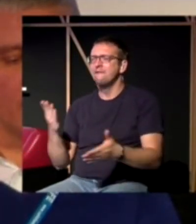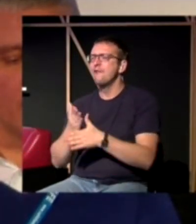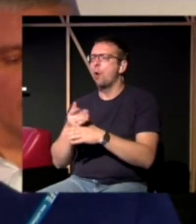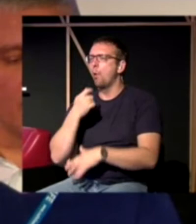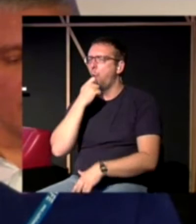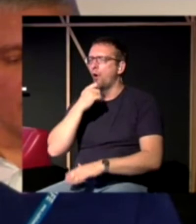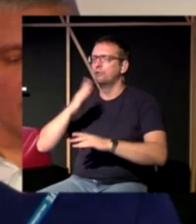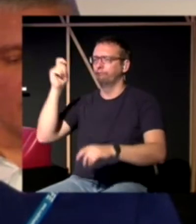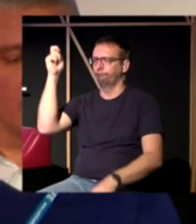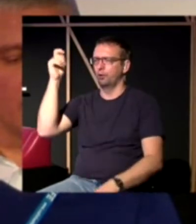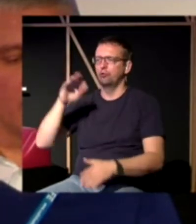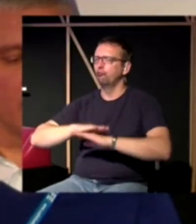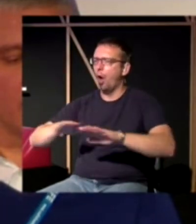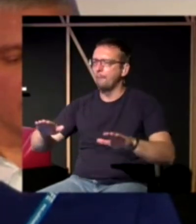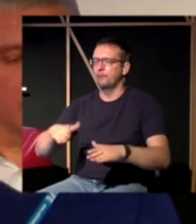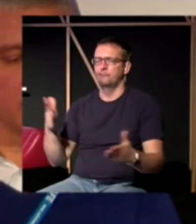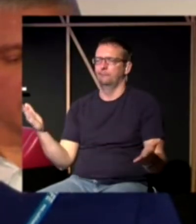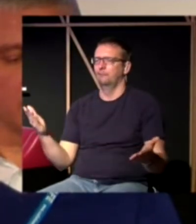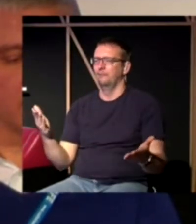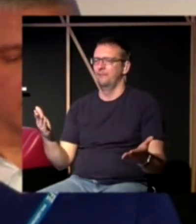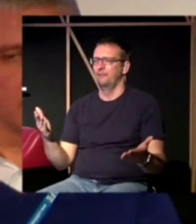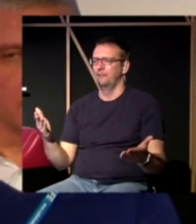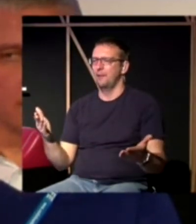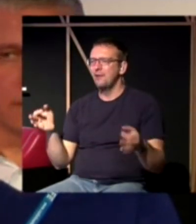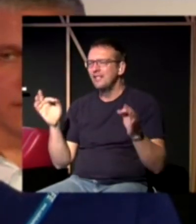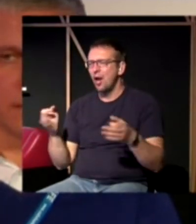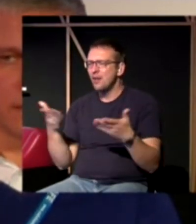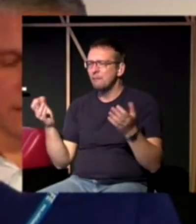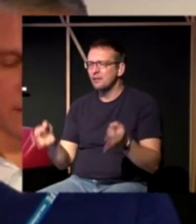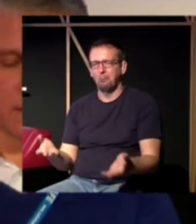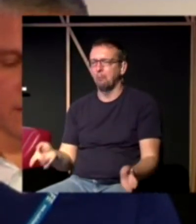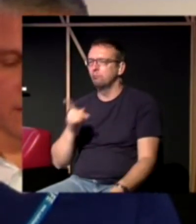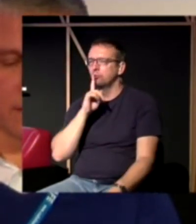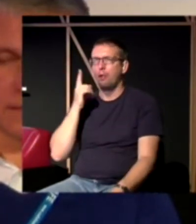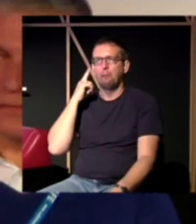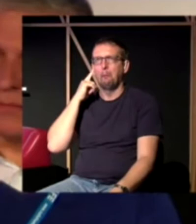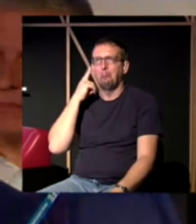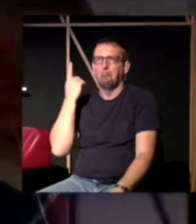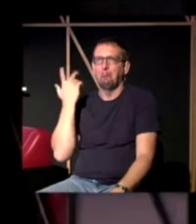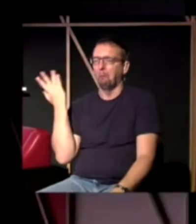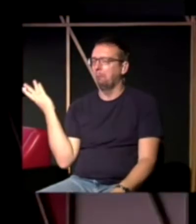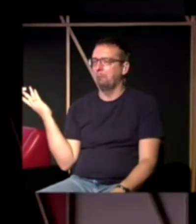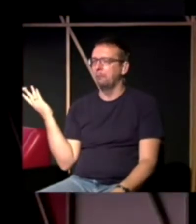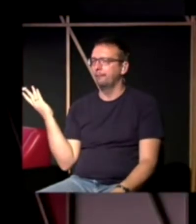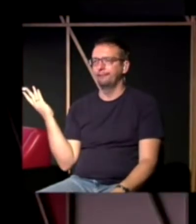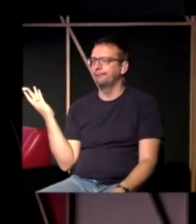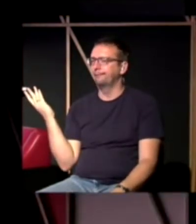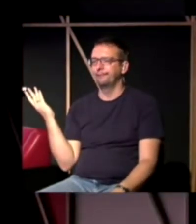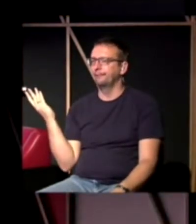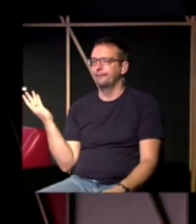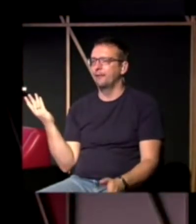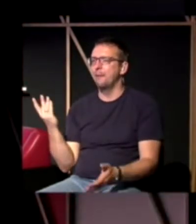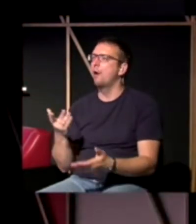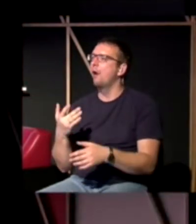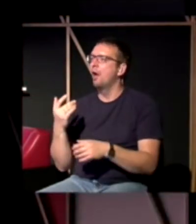had a real sense of being part of and being included in the game. So this definitely goes back again to a high standard